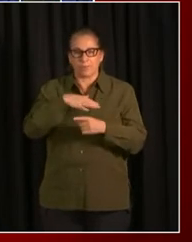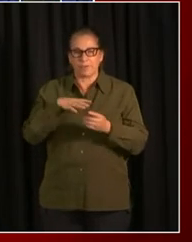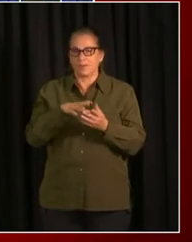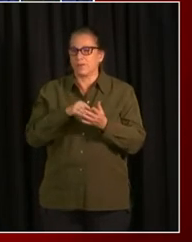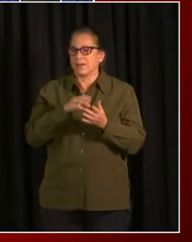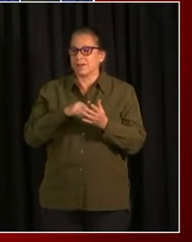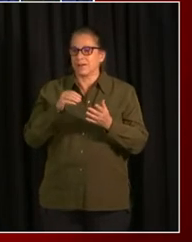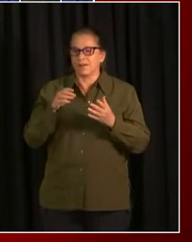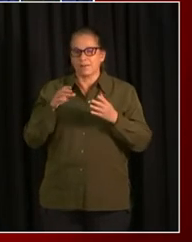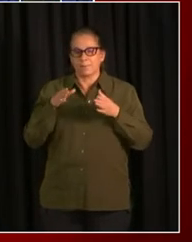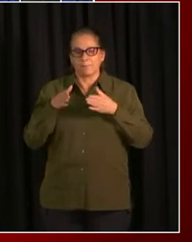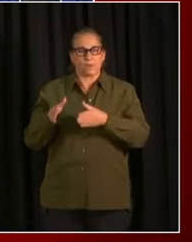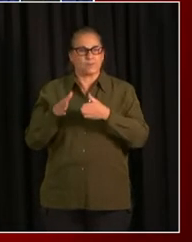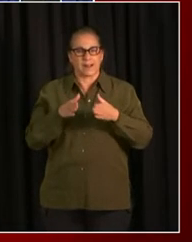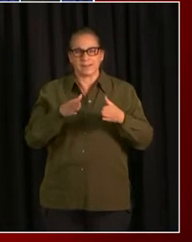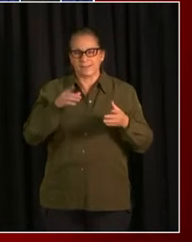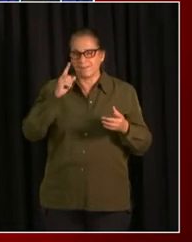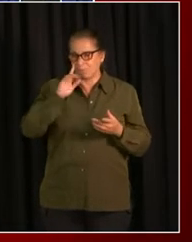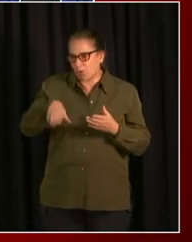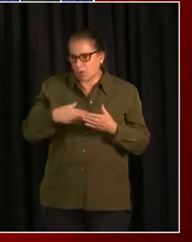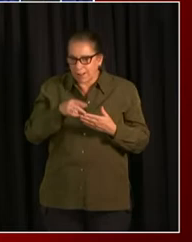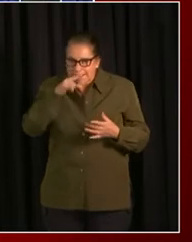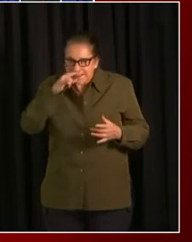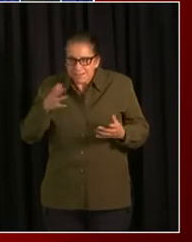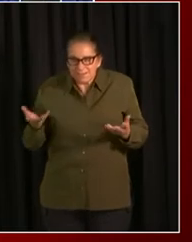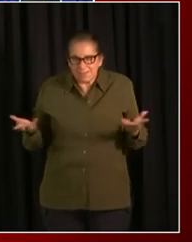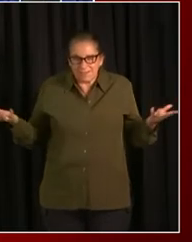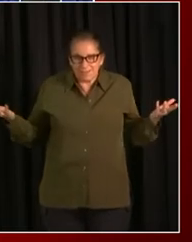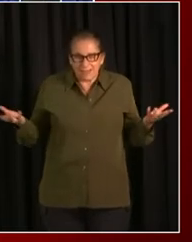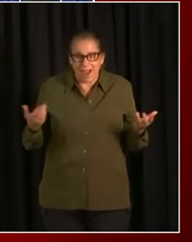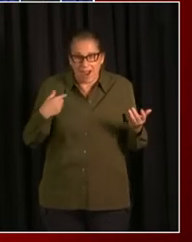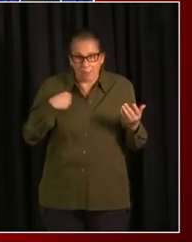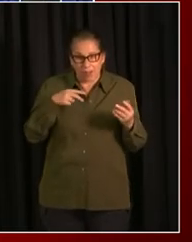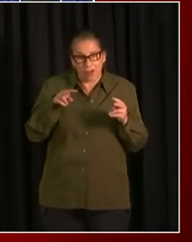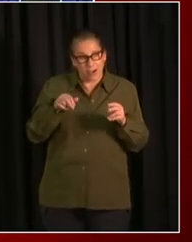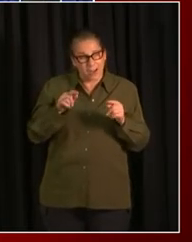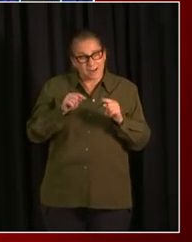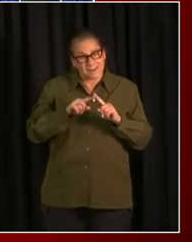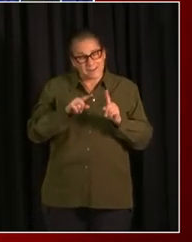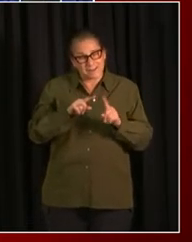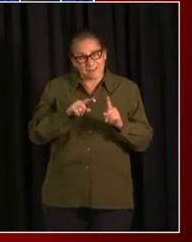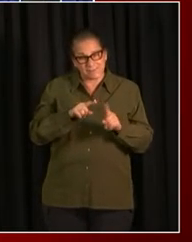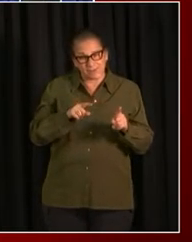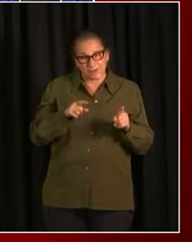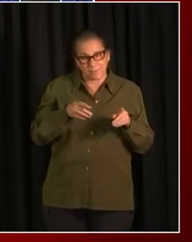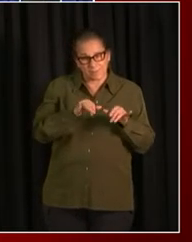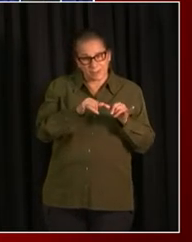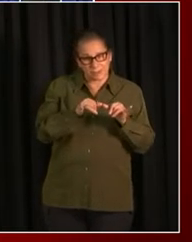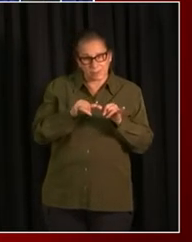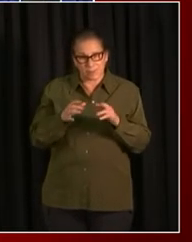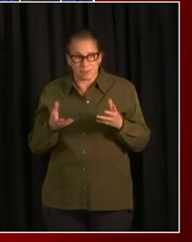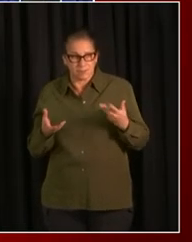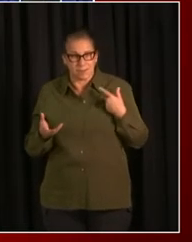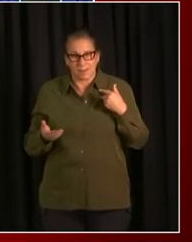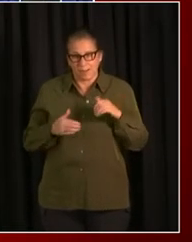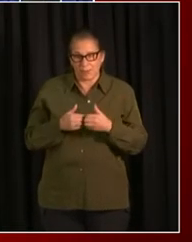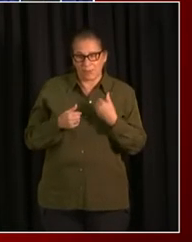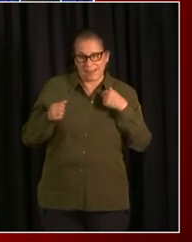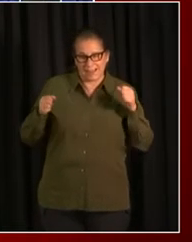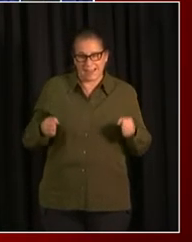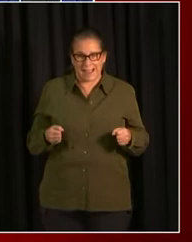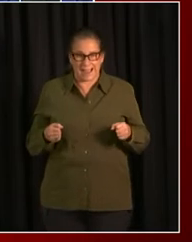is just going to be a bigger challenge. And so we're also looking at recognizing those differences in how we